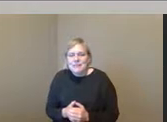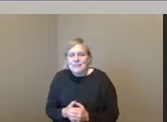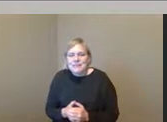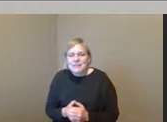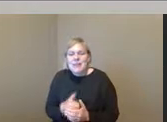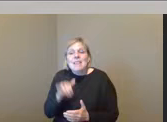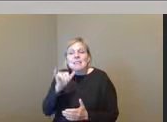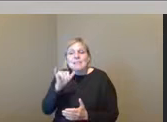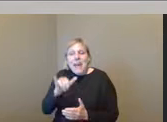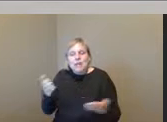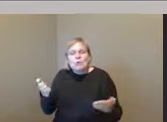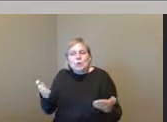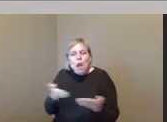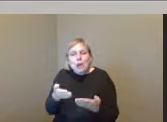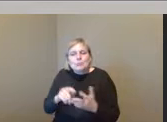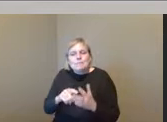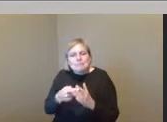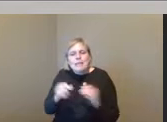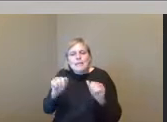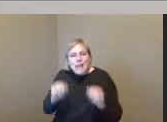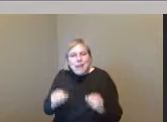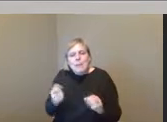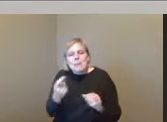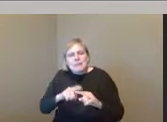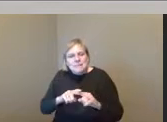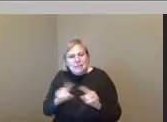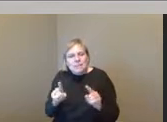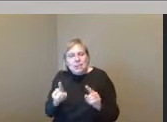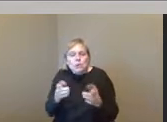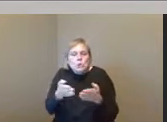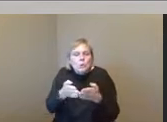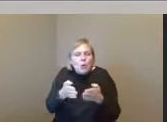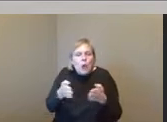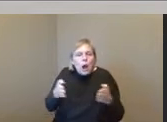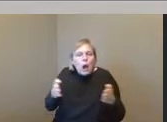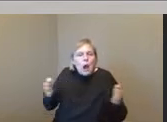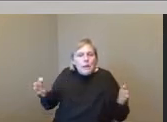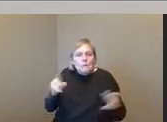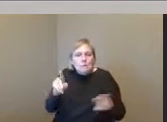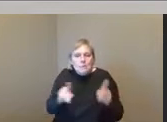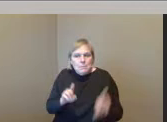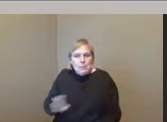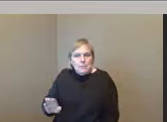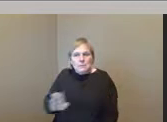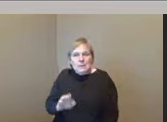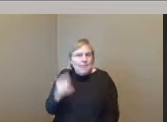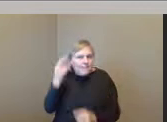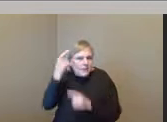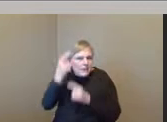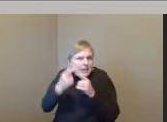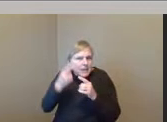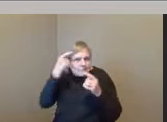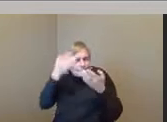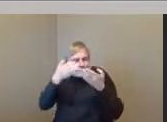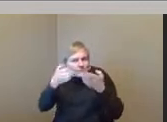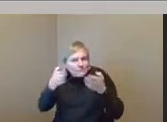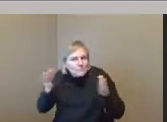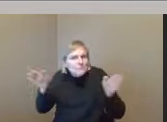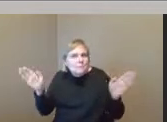that introduction can be a little bit different to broaden people's thinking.